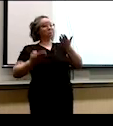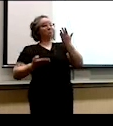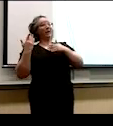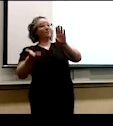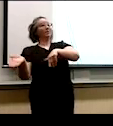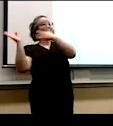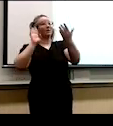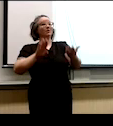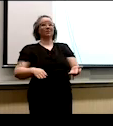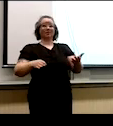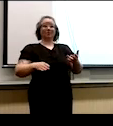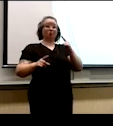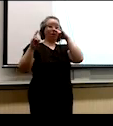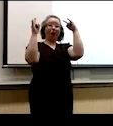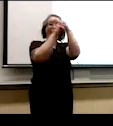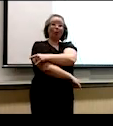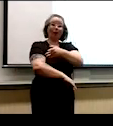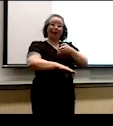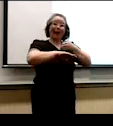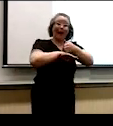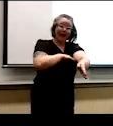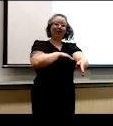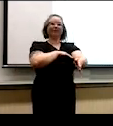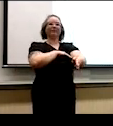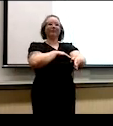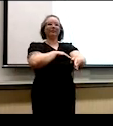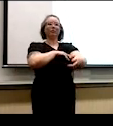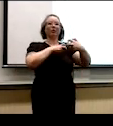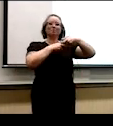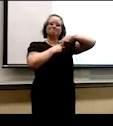I don't know. So I let them ponder that.